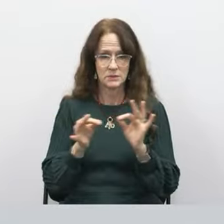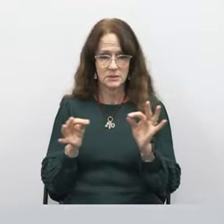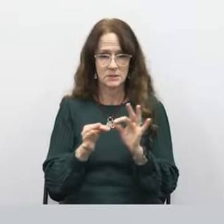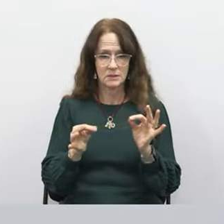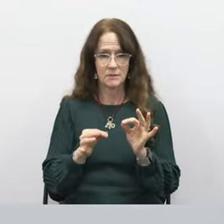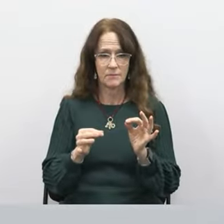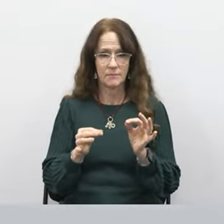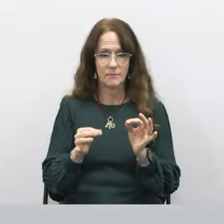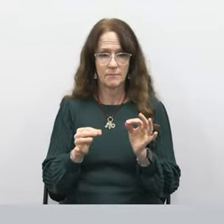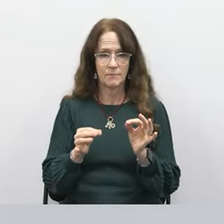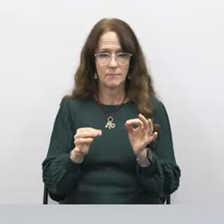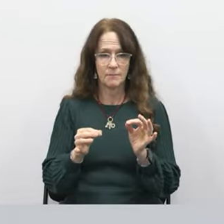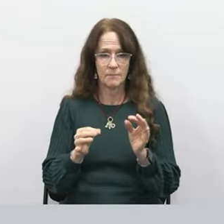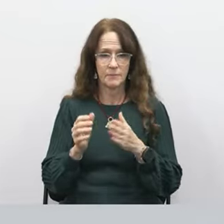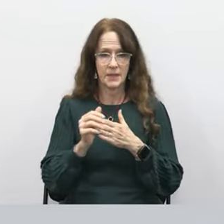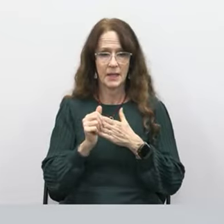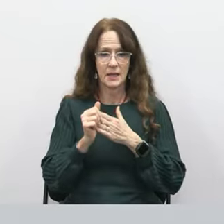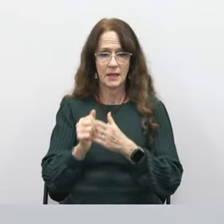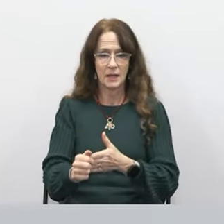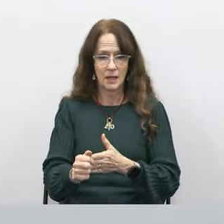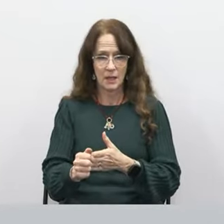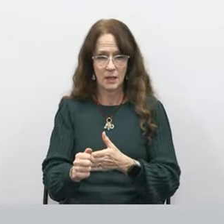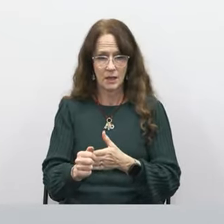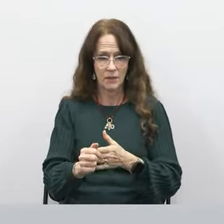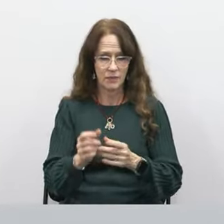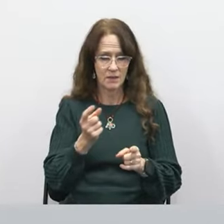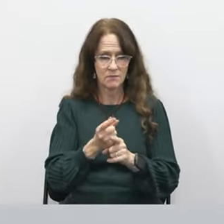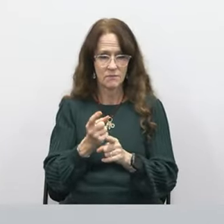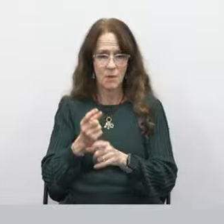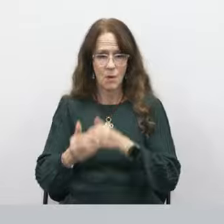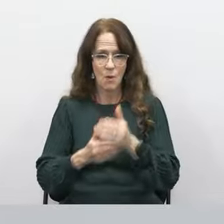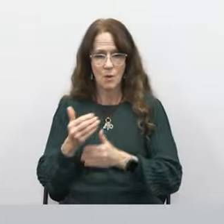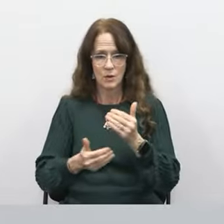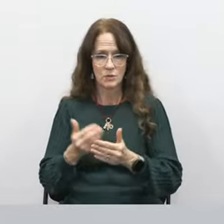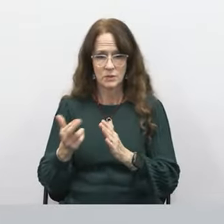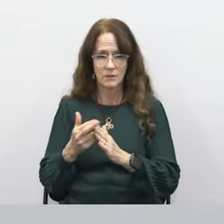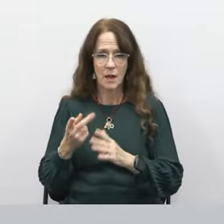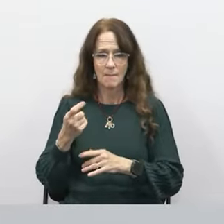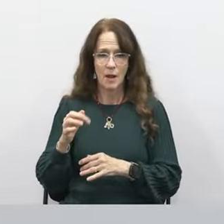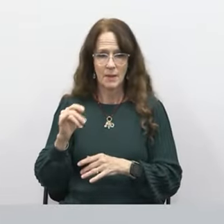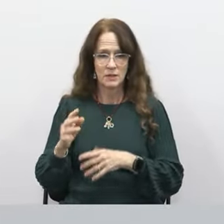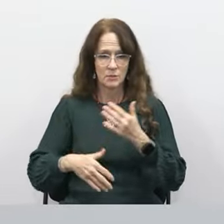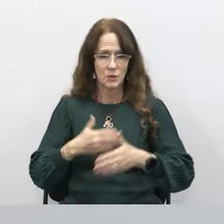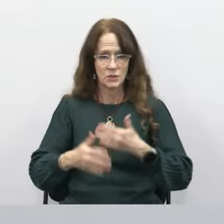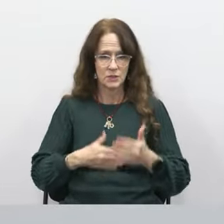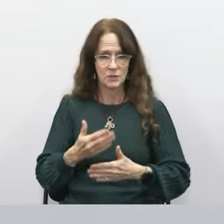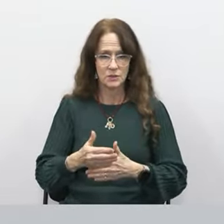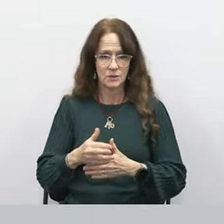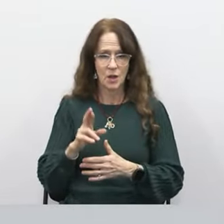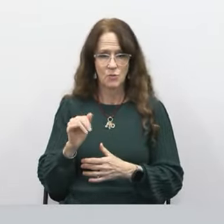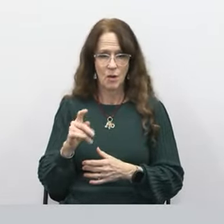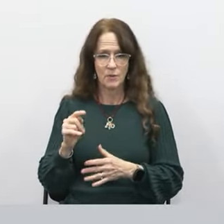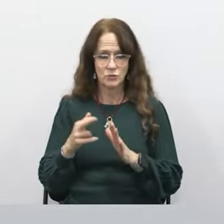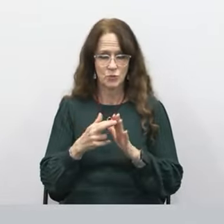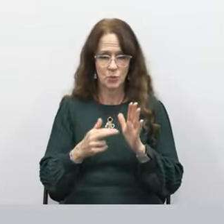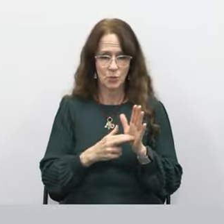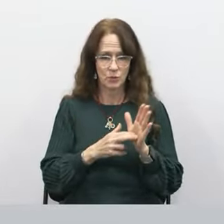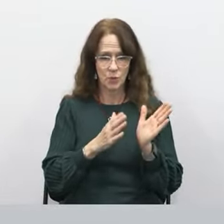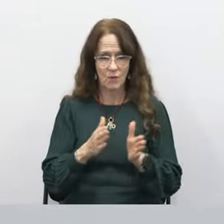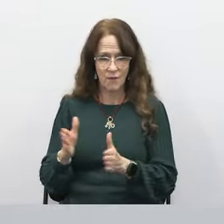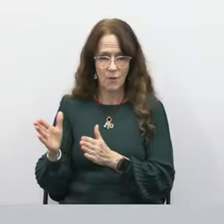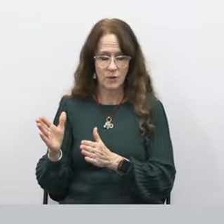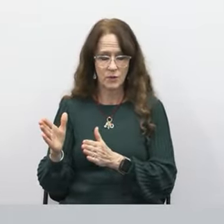that you would be guided by the Roberts Rules of Orders related to parliamentary procedures. So I just wanted to outline what those rules of orders